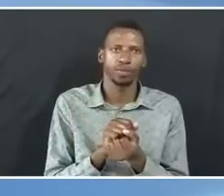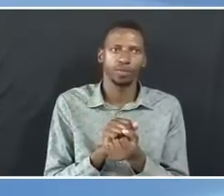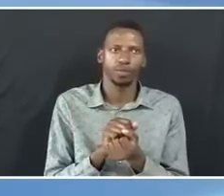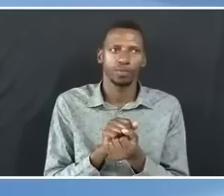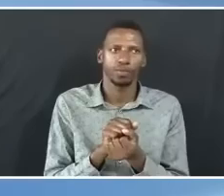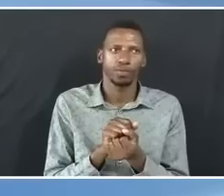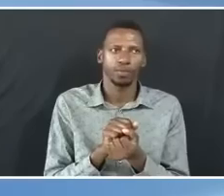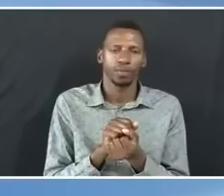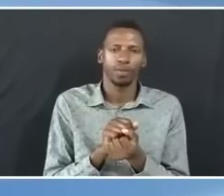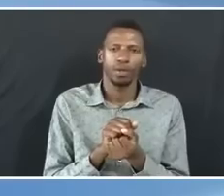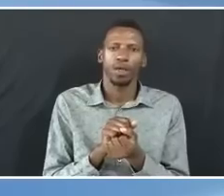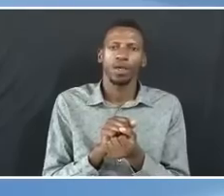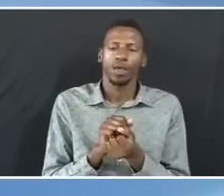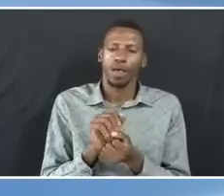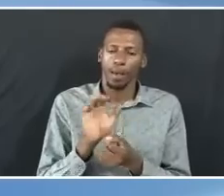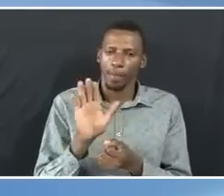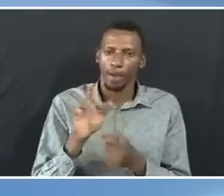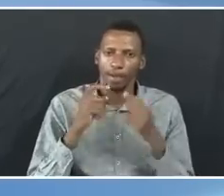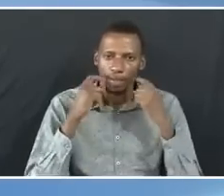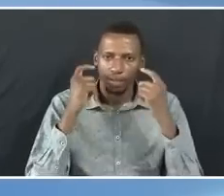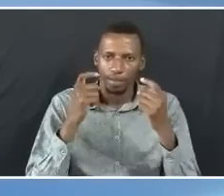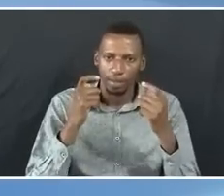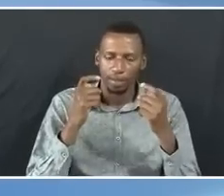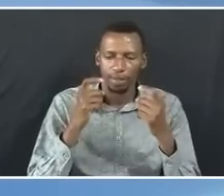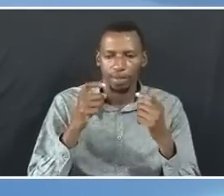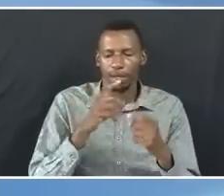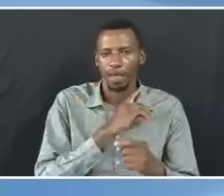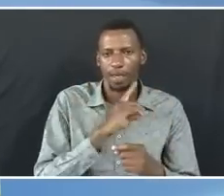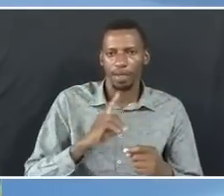lost 4 children.